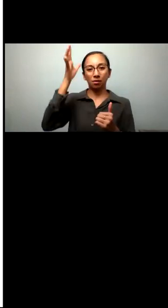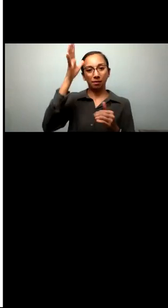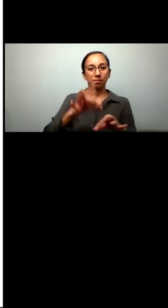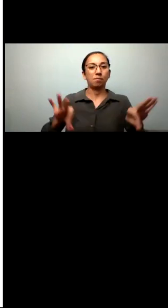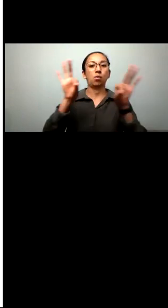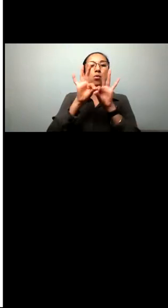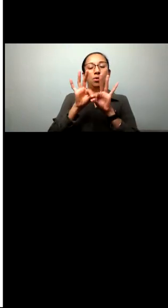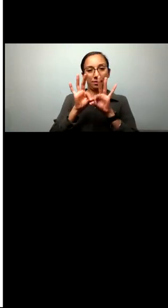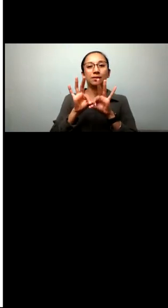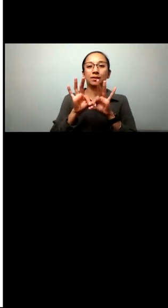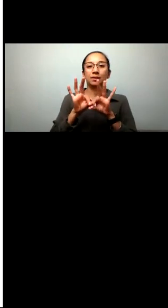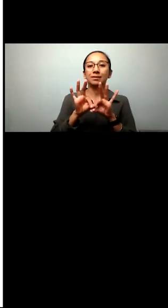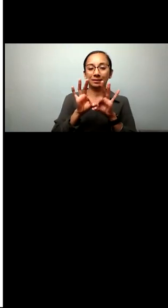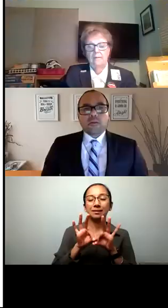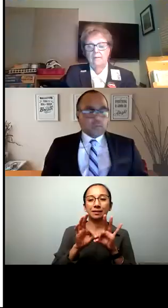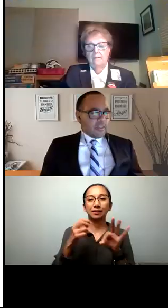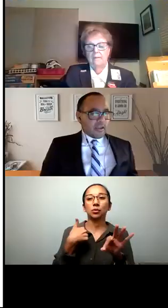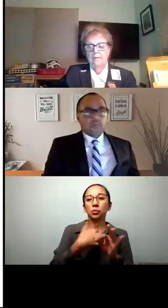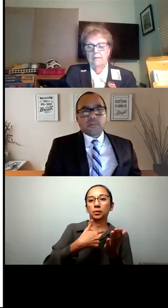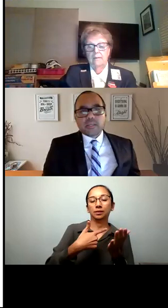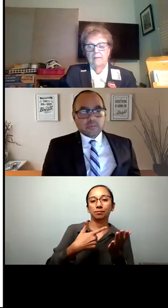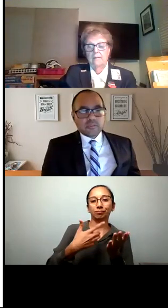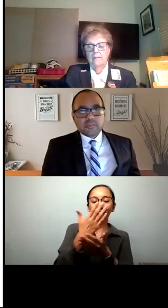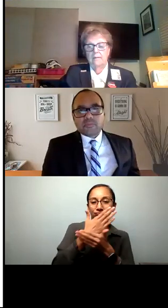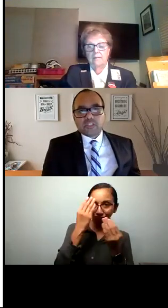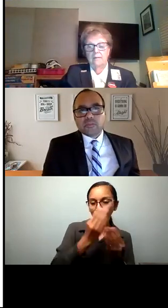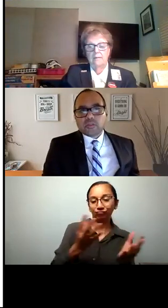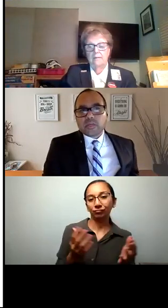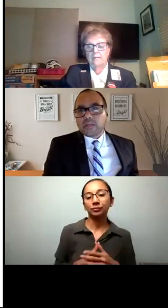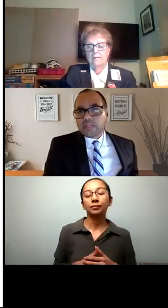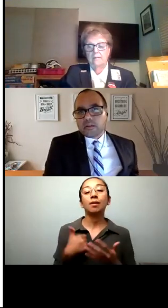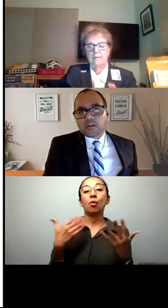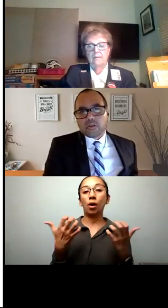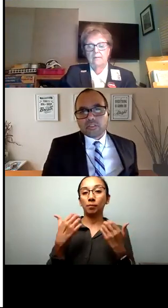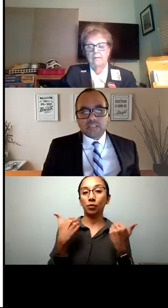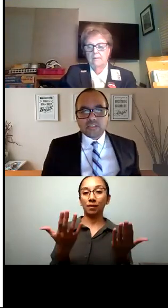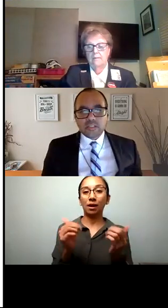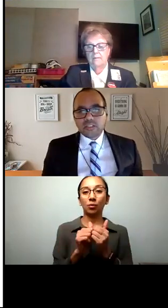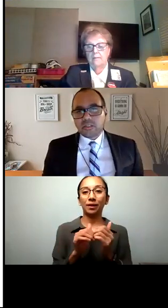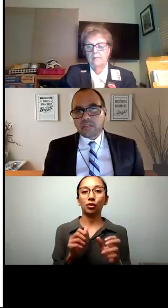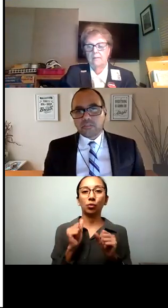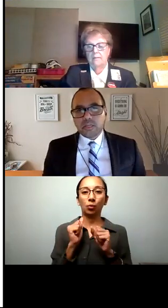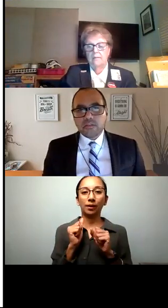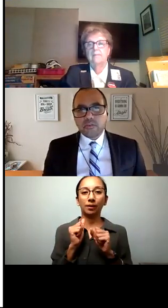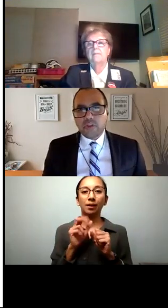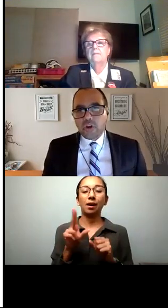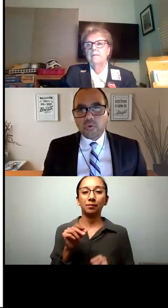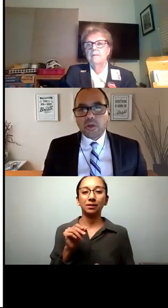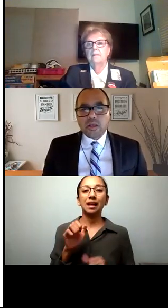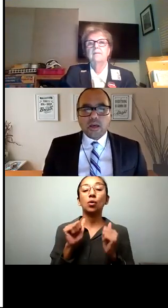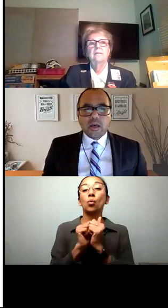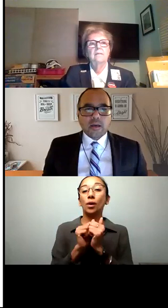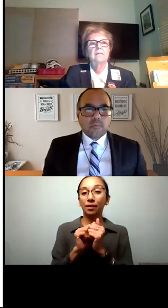to fill. With that, I want to be able to provide you with a quick update on our COVID tested initiative. As many of you